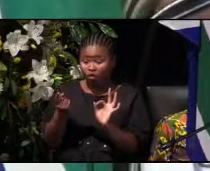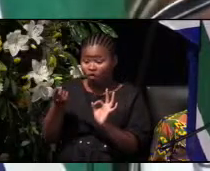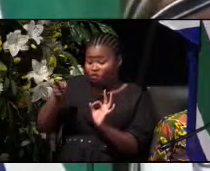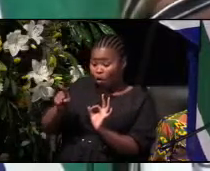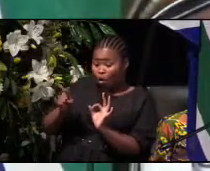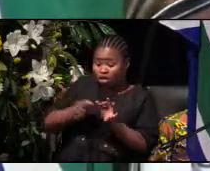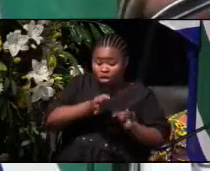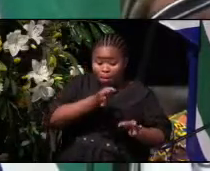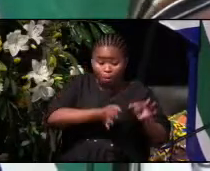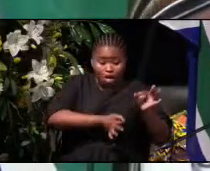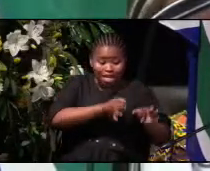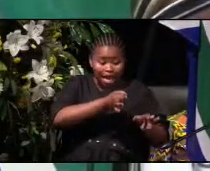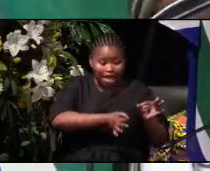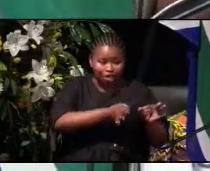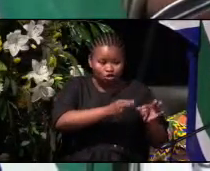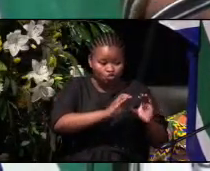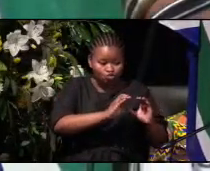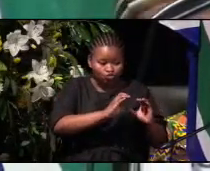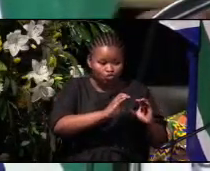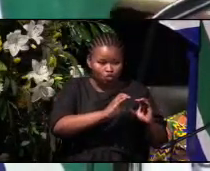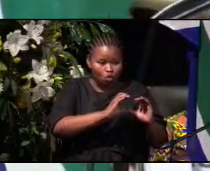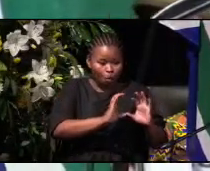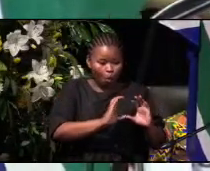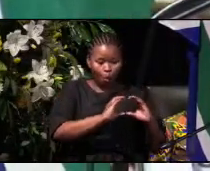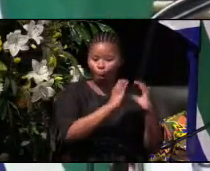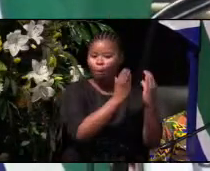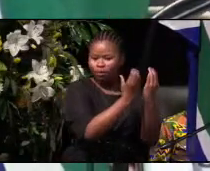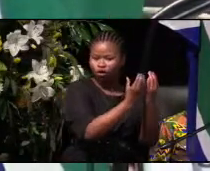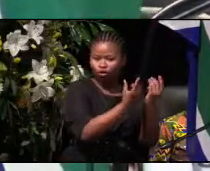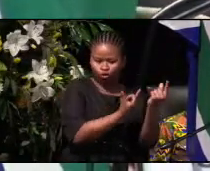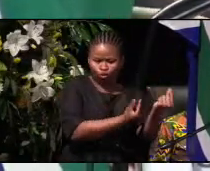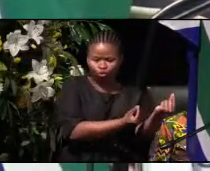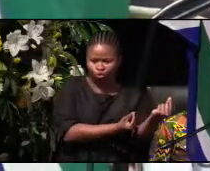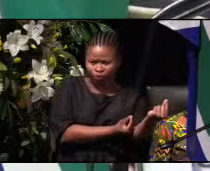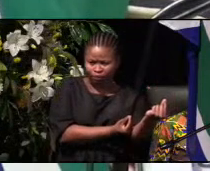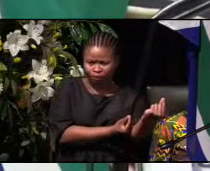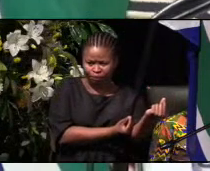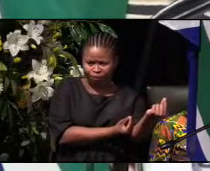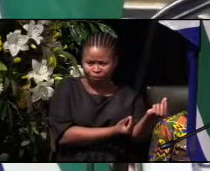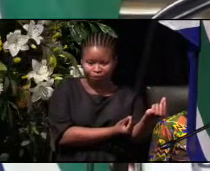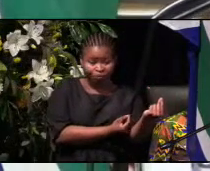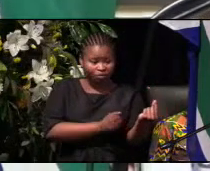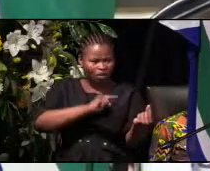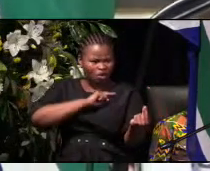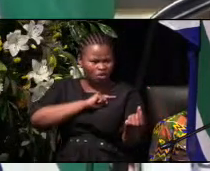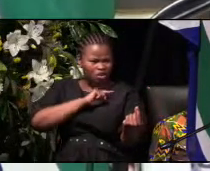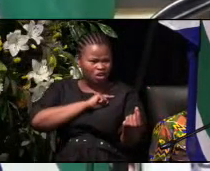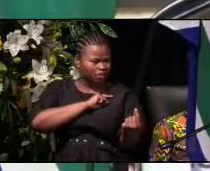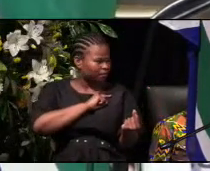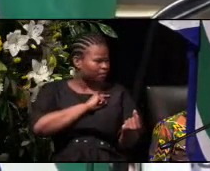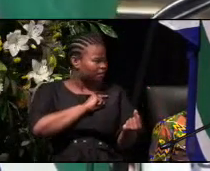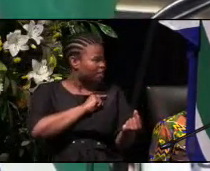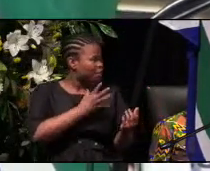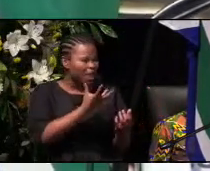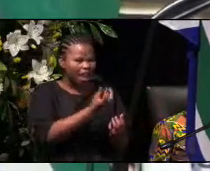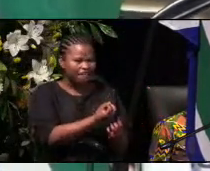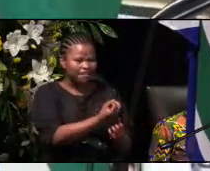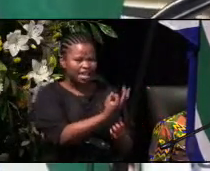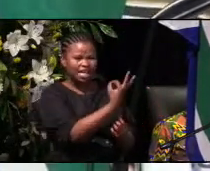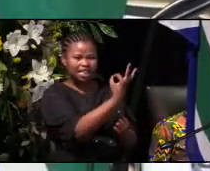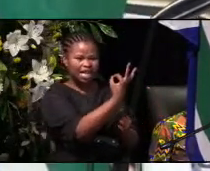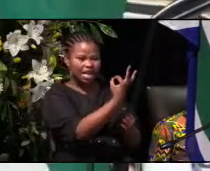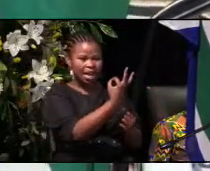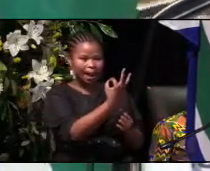for the political tragic comedy playing itself out that's why in Britain you could have three